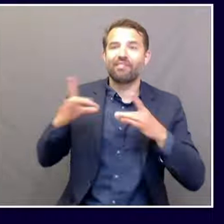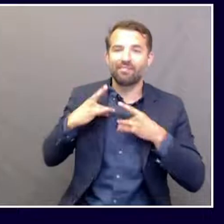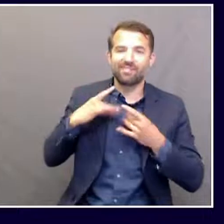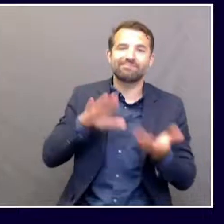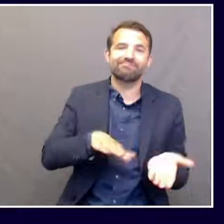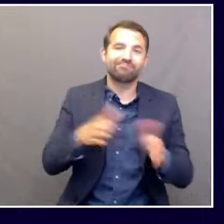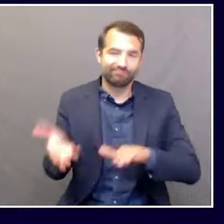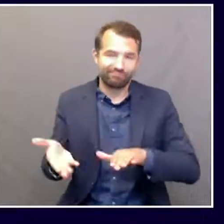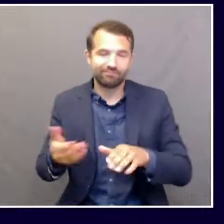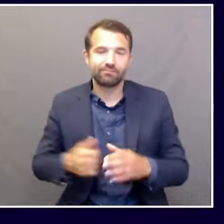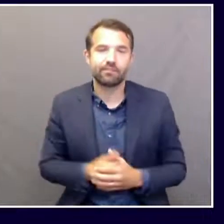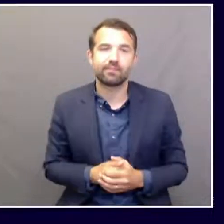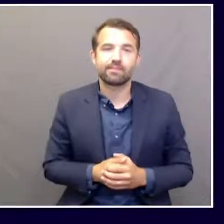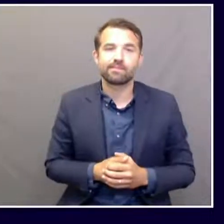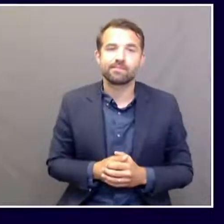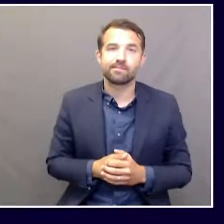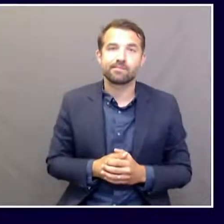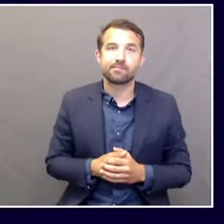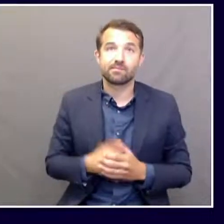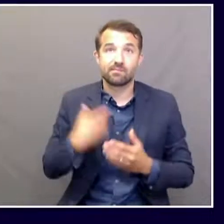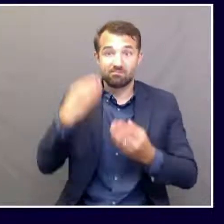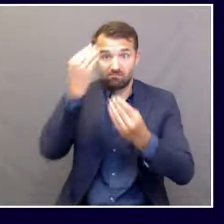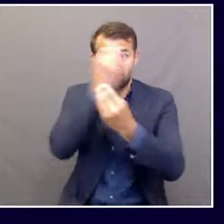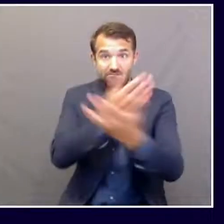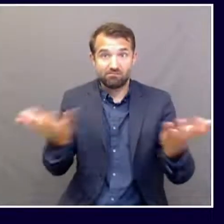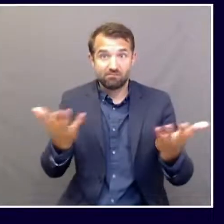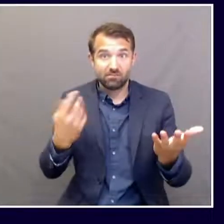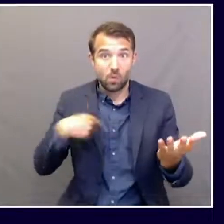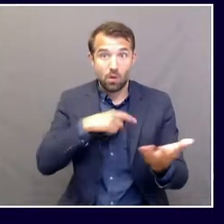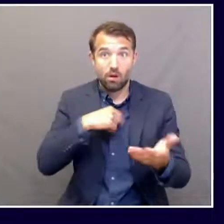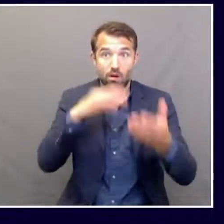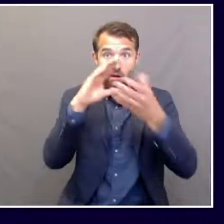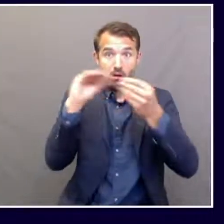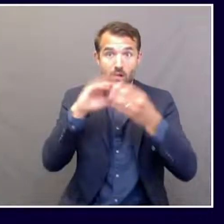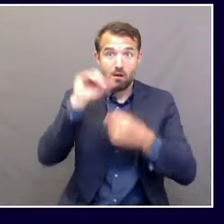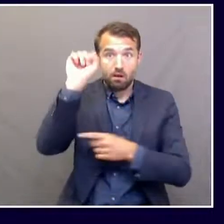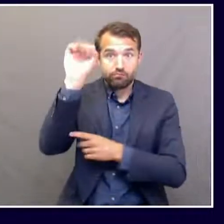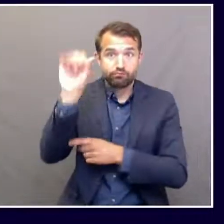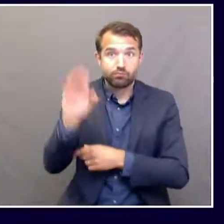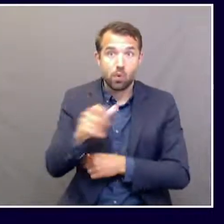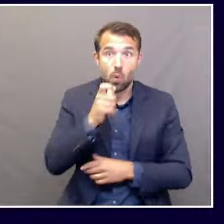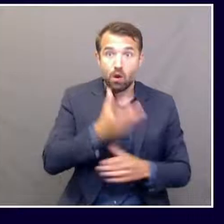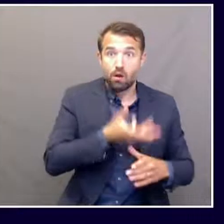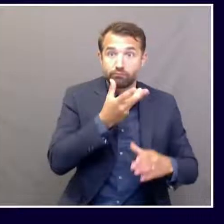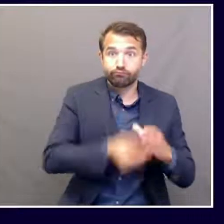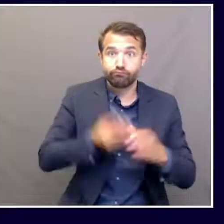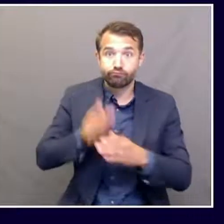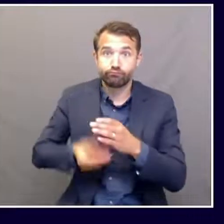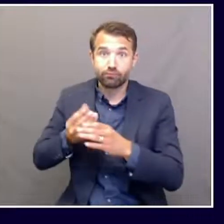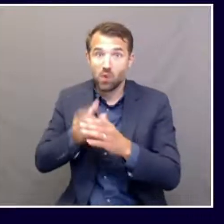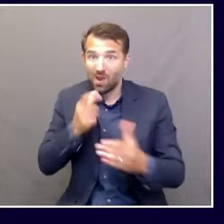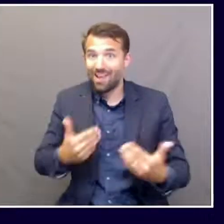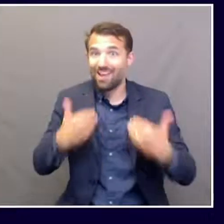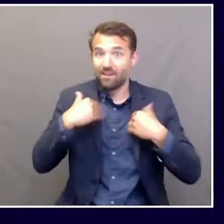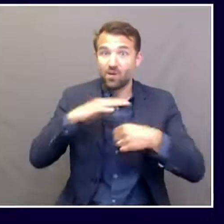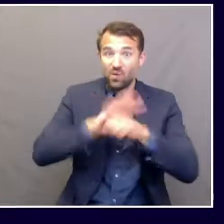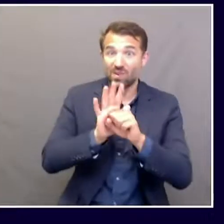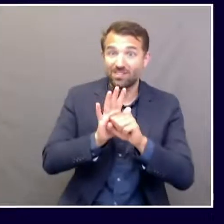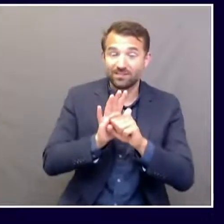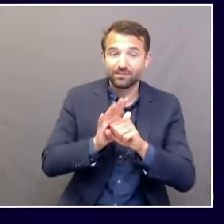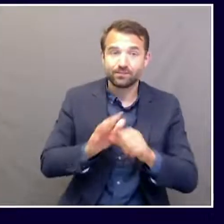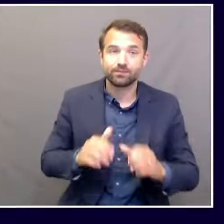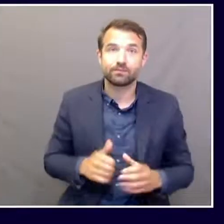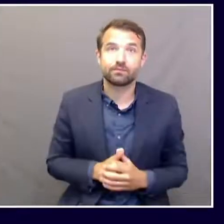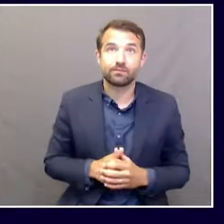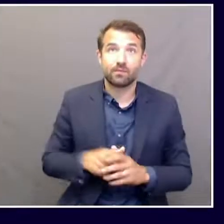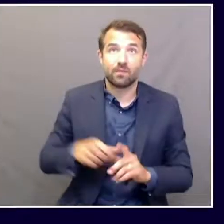deaths, we report individuals who have died with COVID. These 8 individuals, their passings are sorrowful, and we